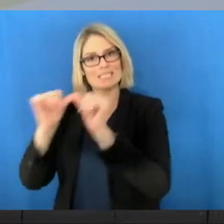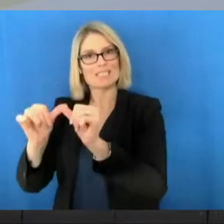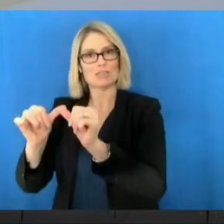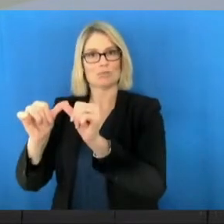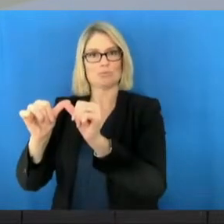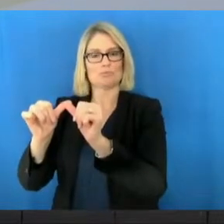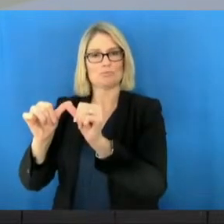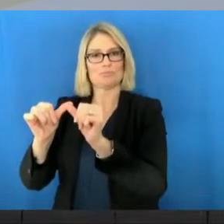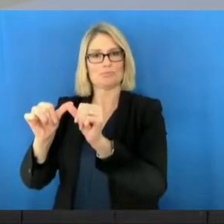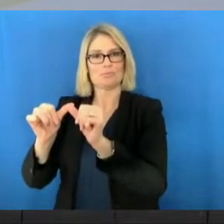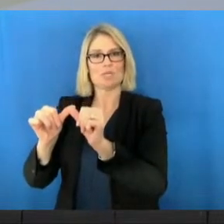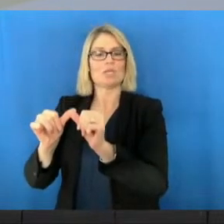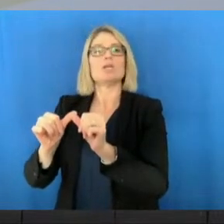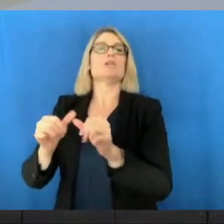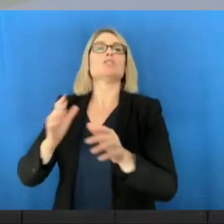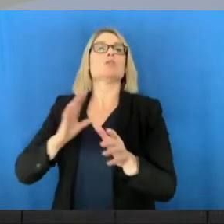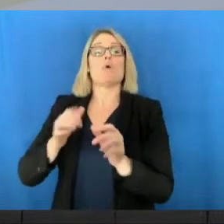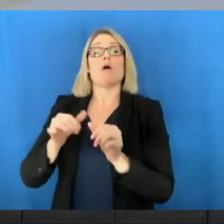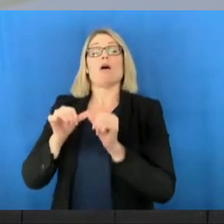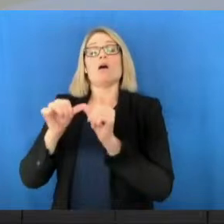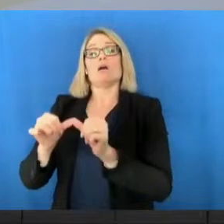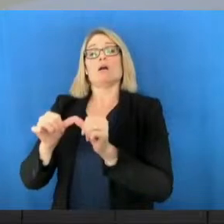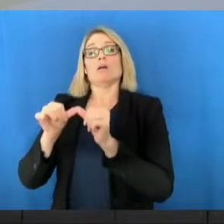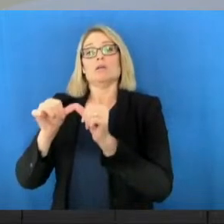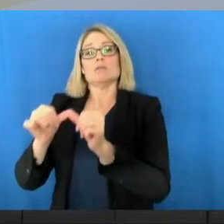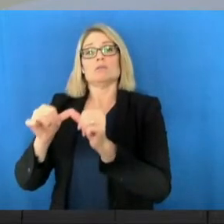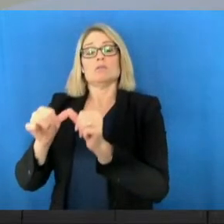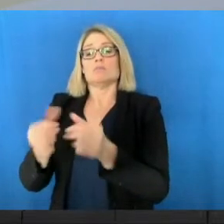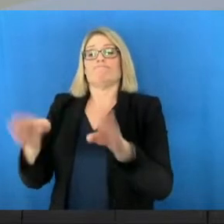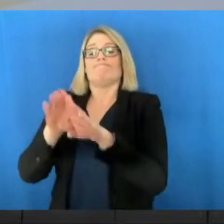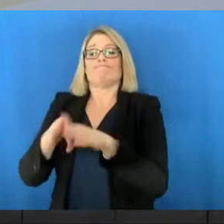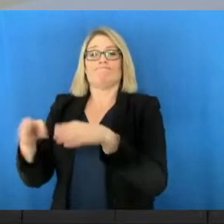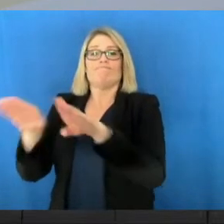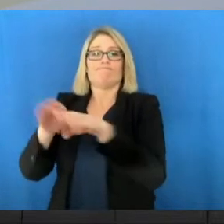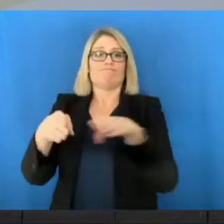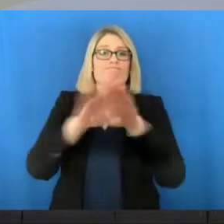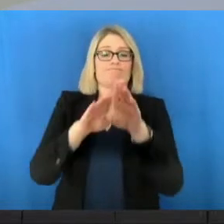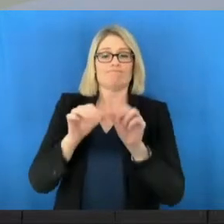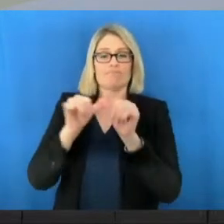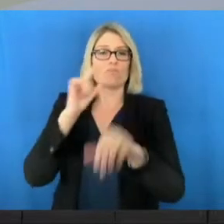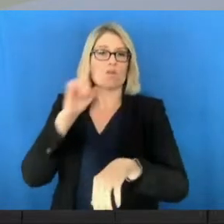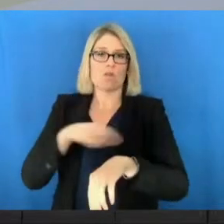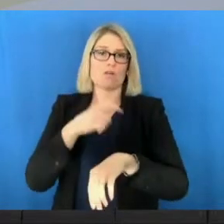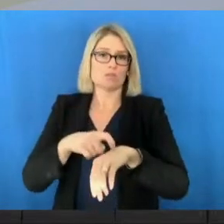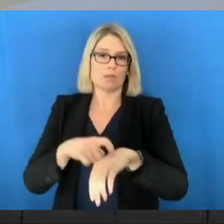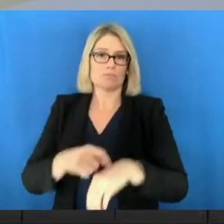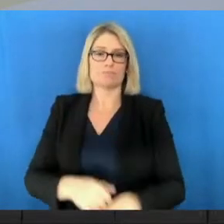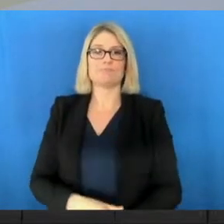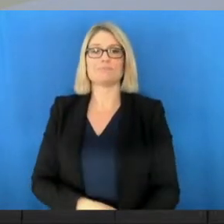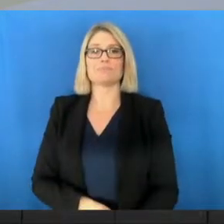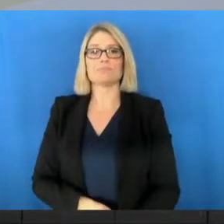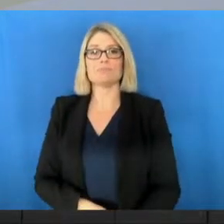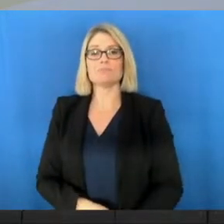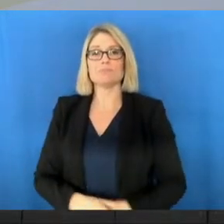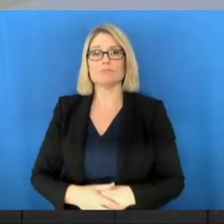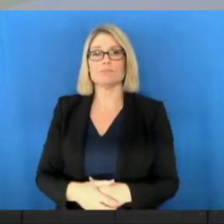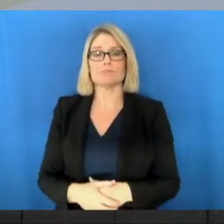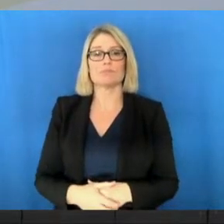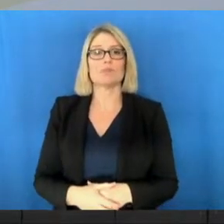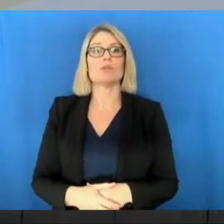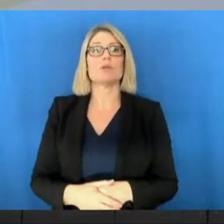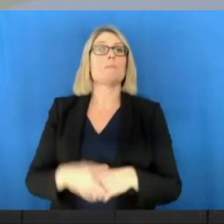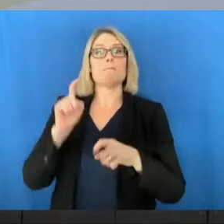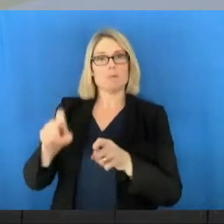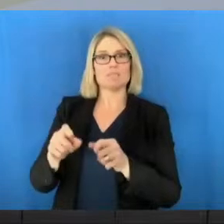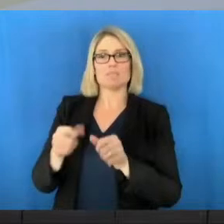to avoid prolonged, large-scale lockdowns. As a province, we have to steer a steady ship through